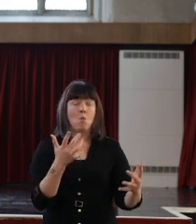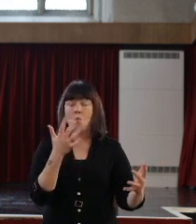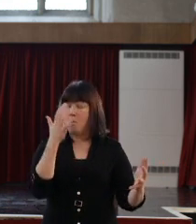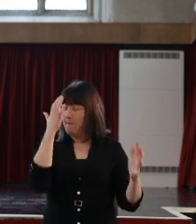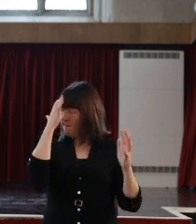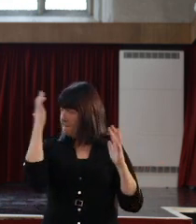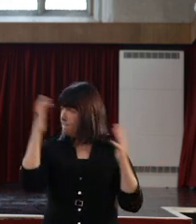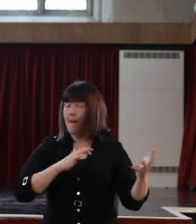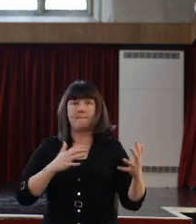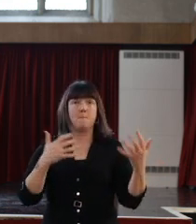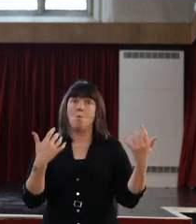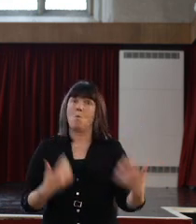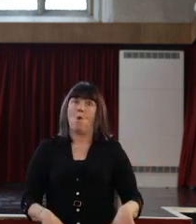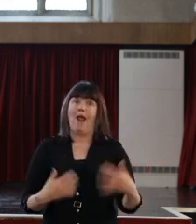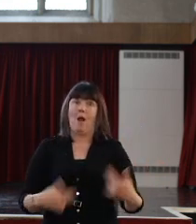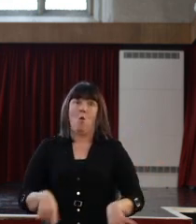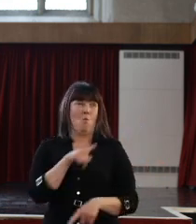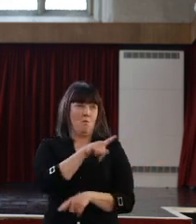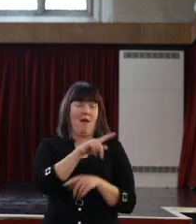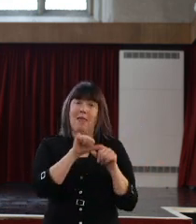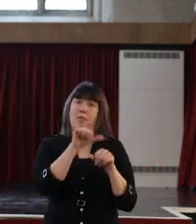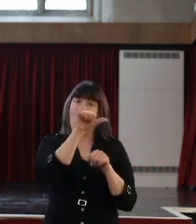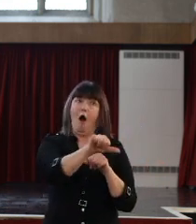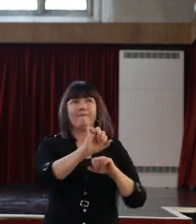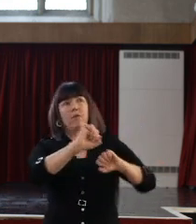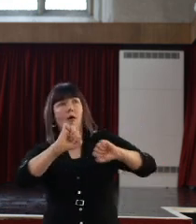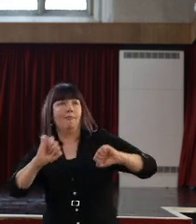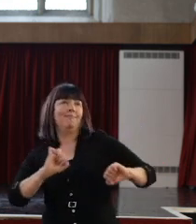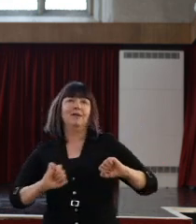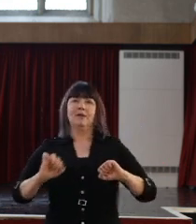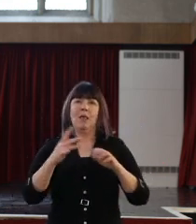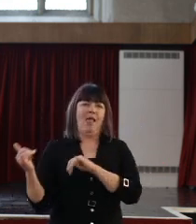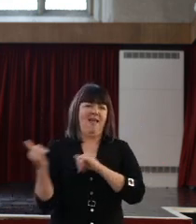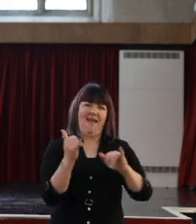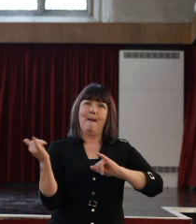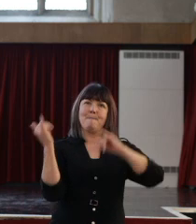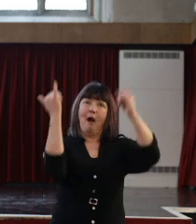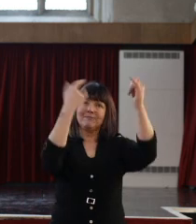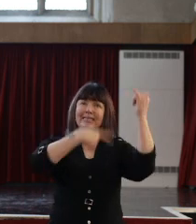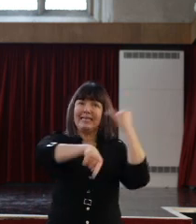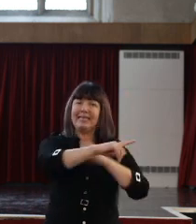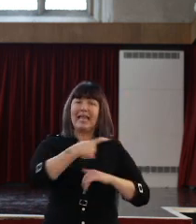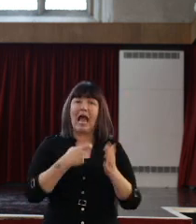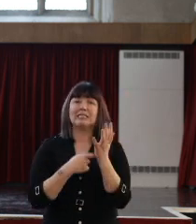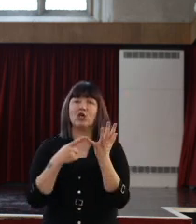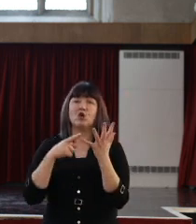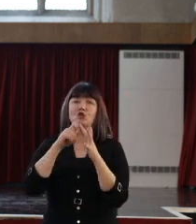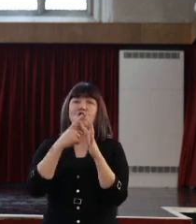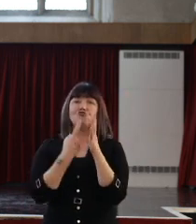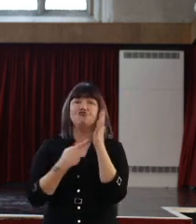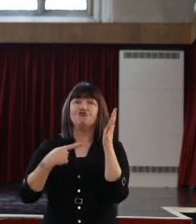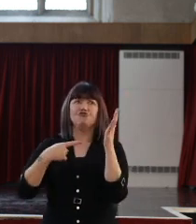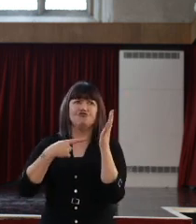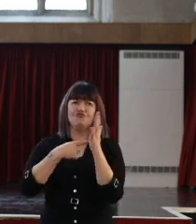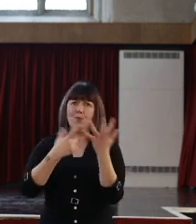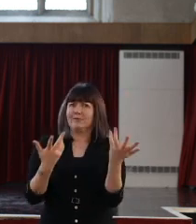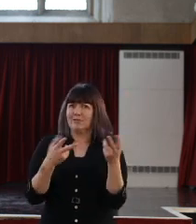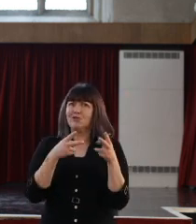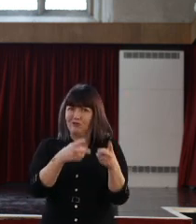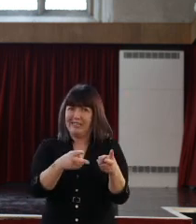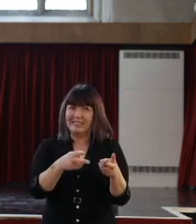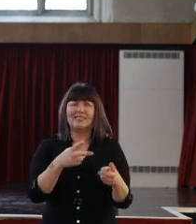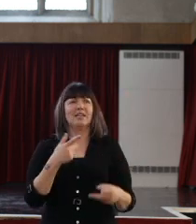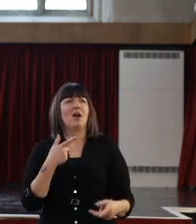after-show party at a house in Rupert Street, and these people all seemed so confident, so sure. These people got on stage, for God's sake. I could never do